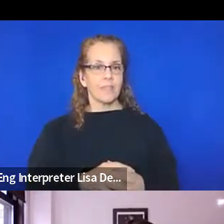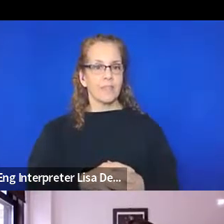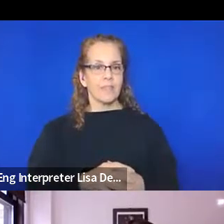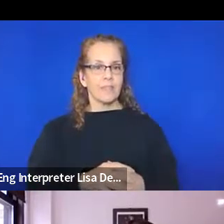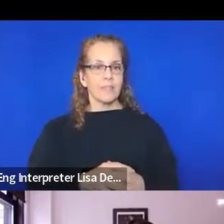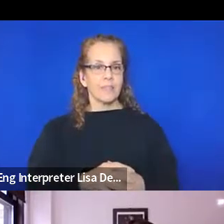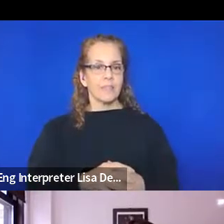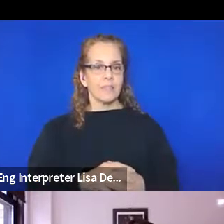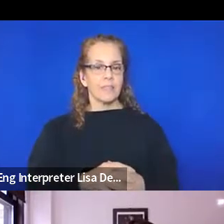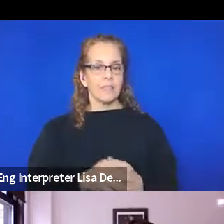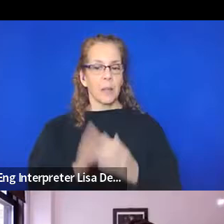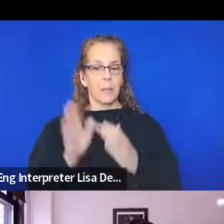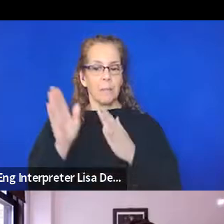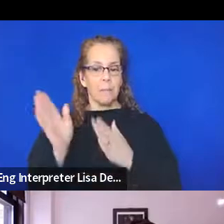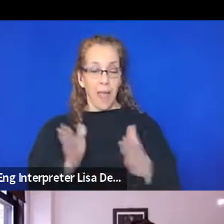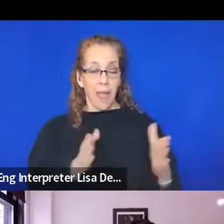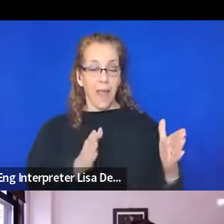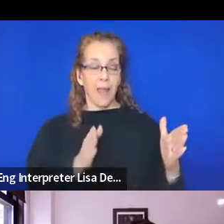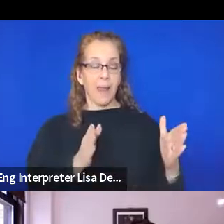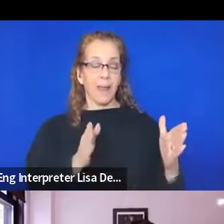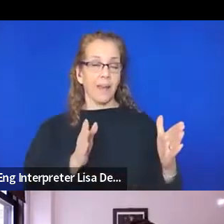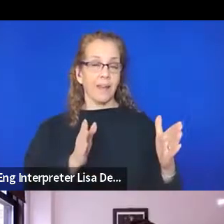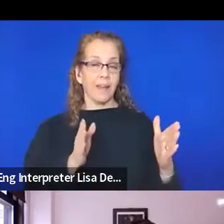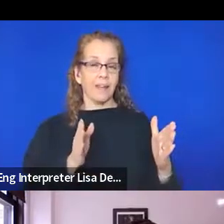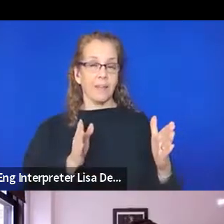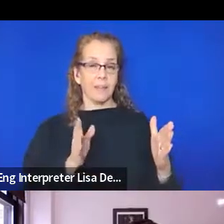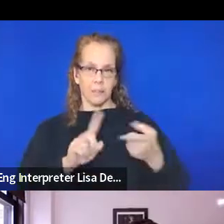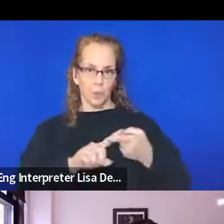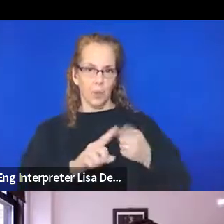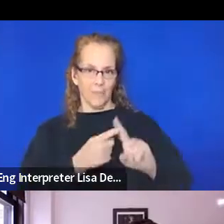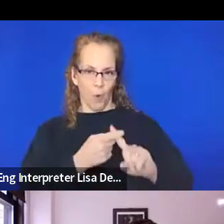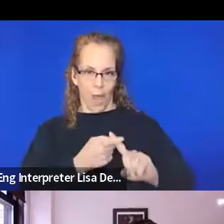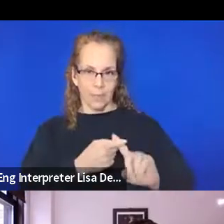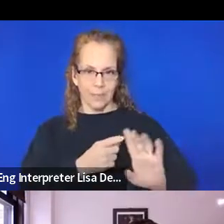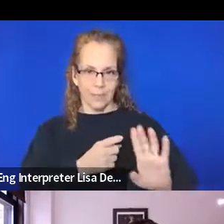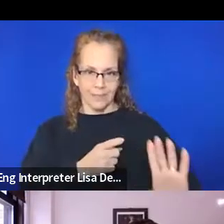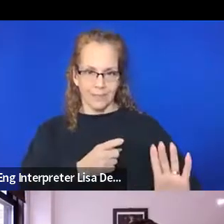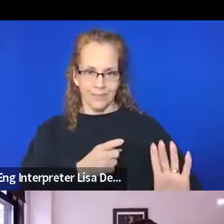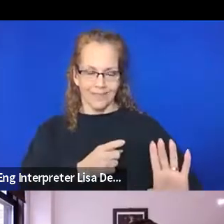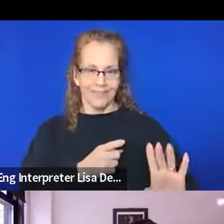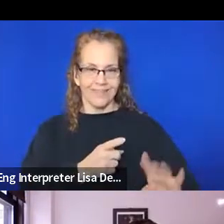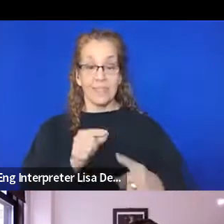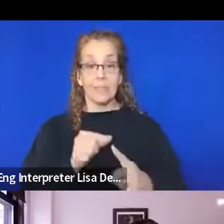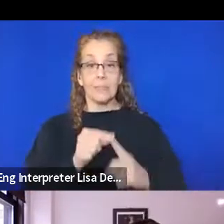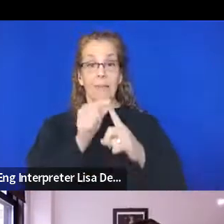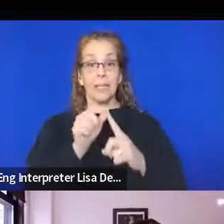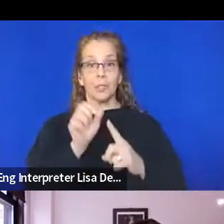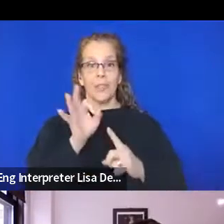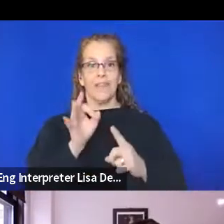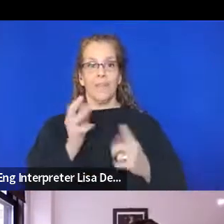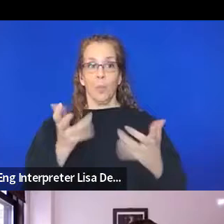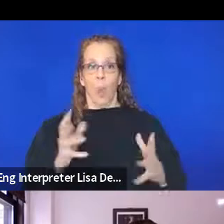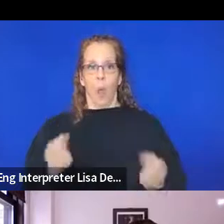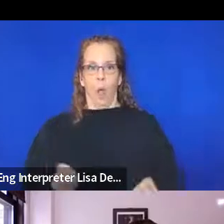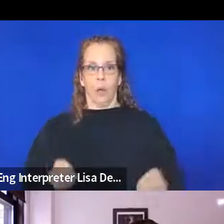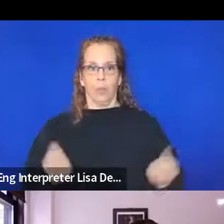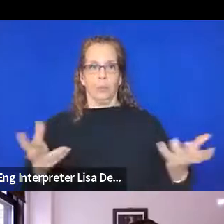you know, planning is your friend, especially if you're trying to control wasting money.